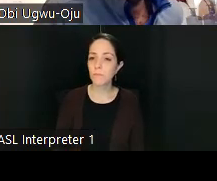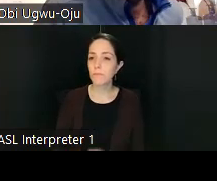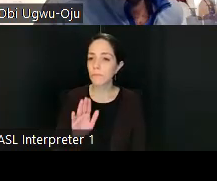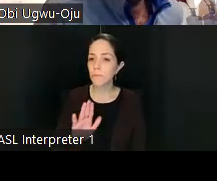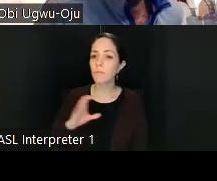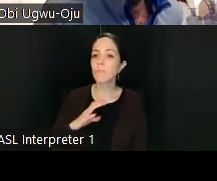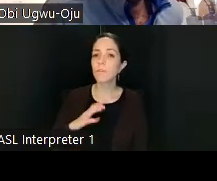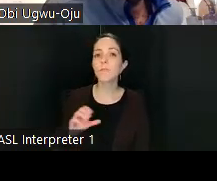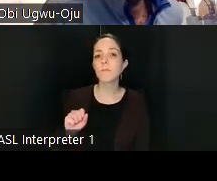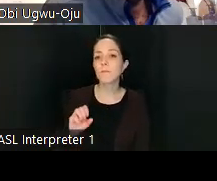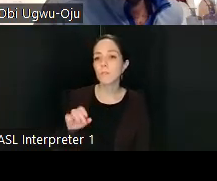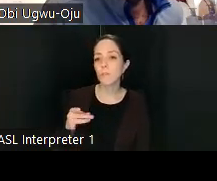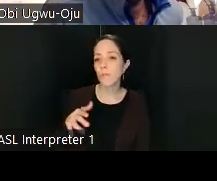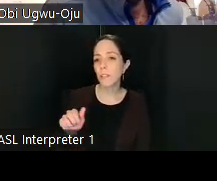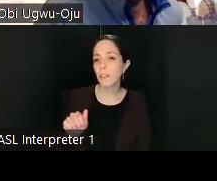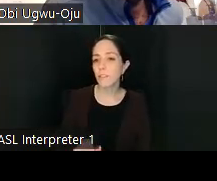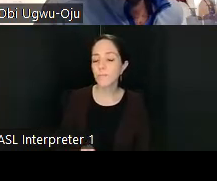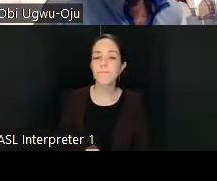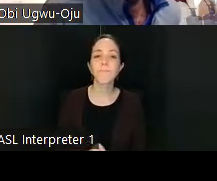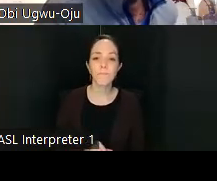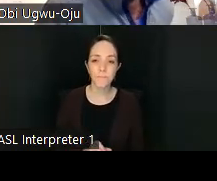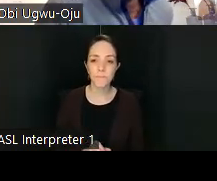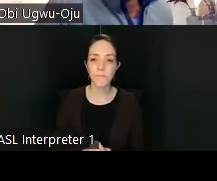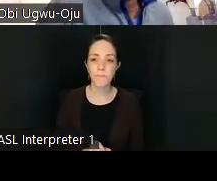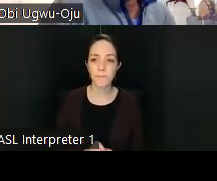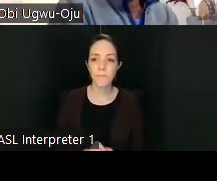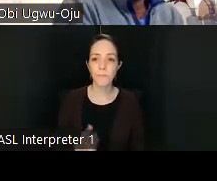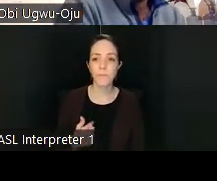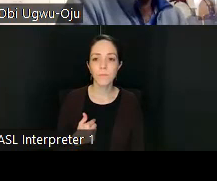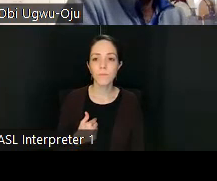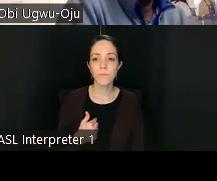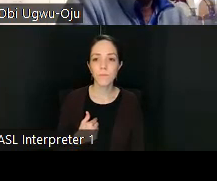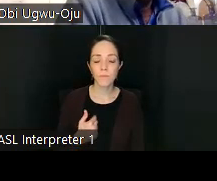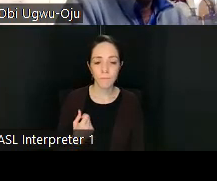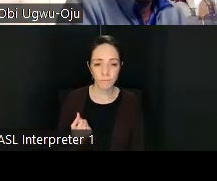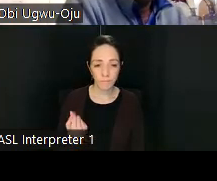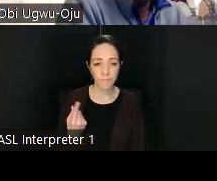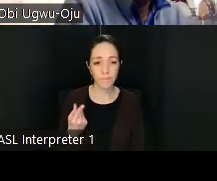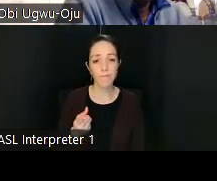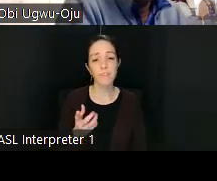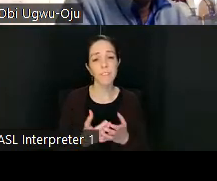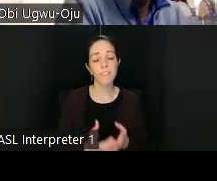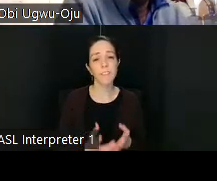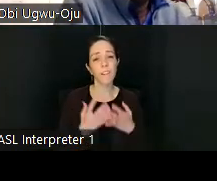Commissioner Sophia. Yes, I just want to say I understand this is a lot.